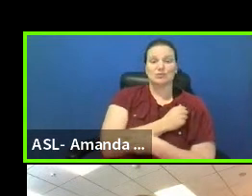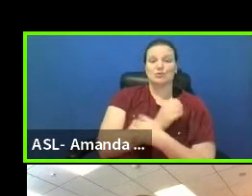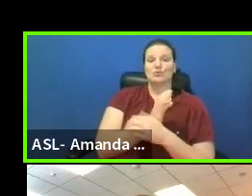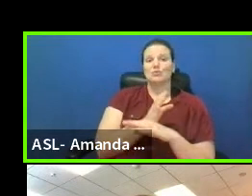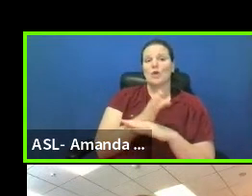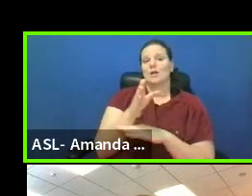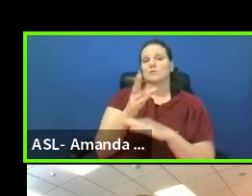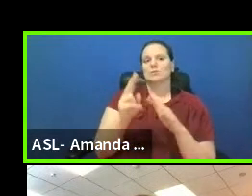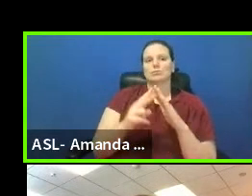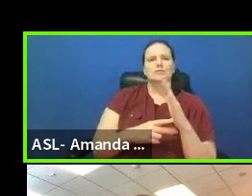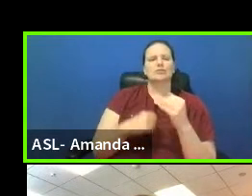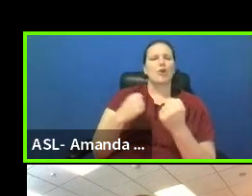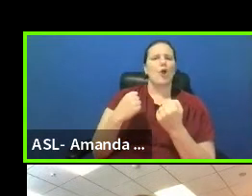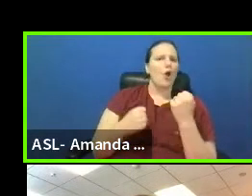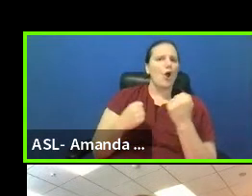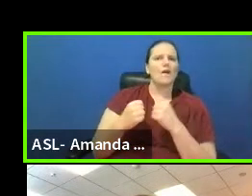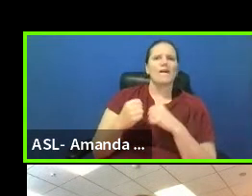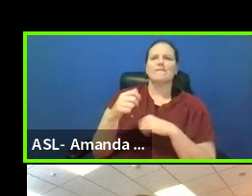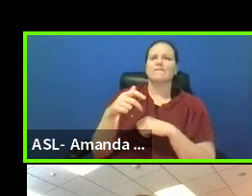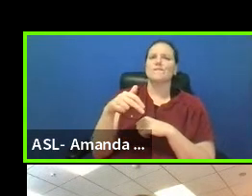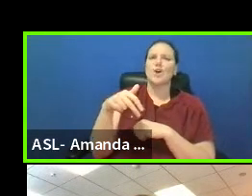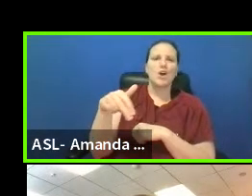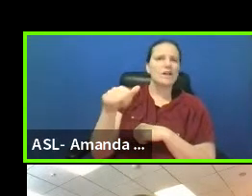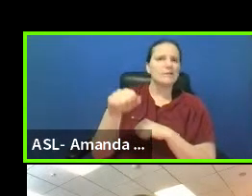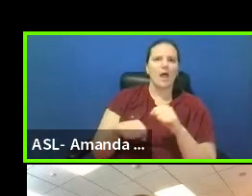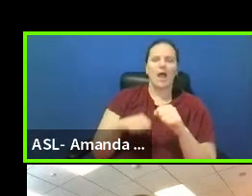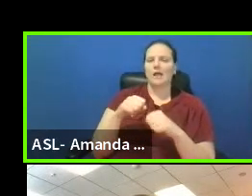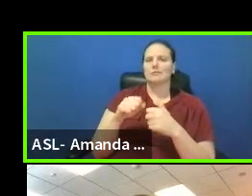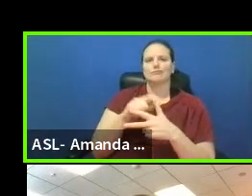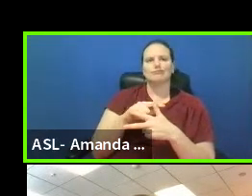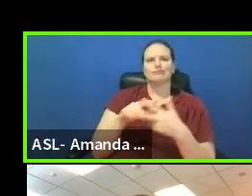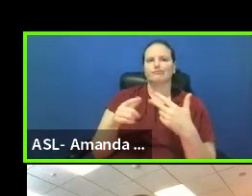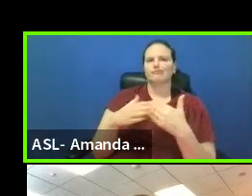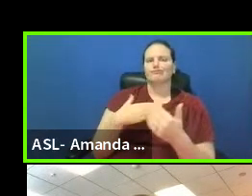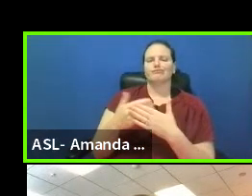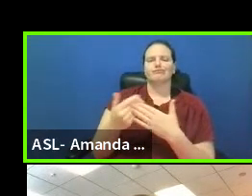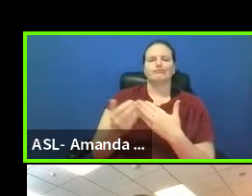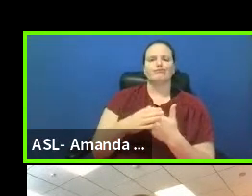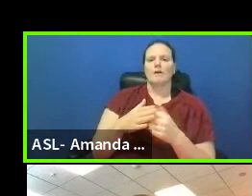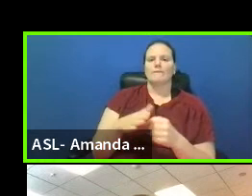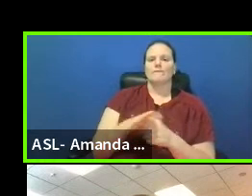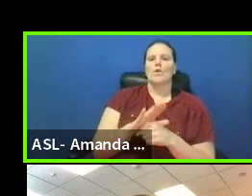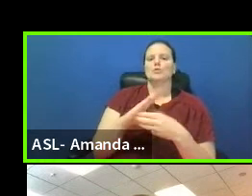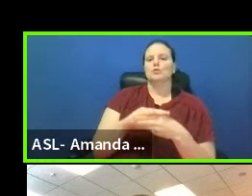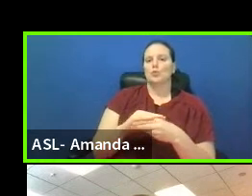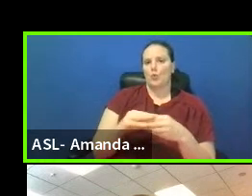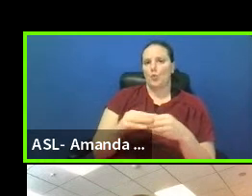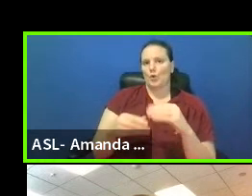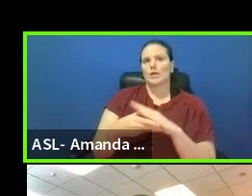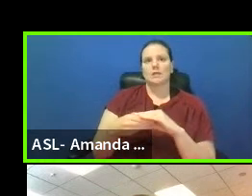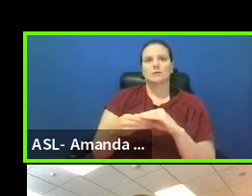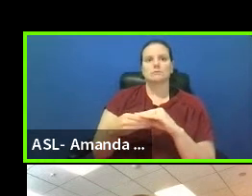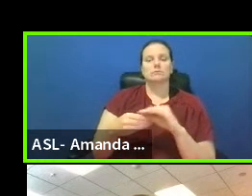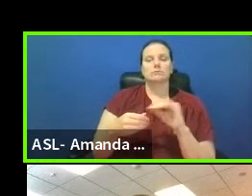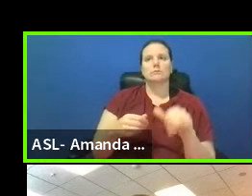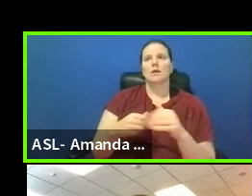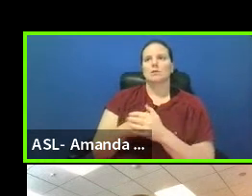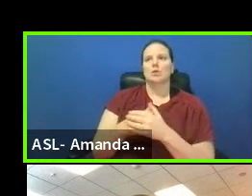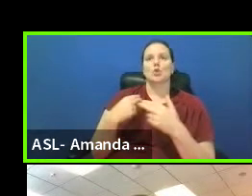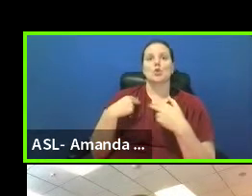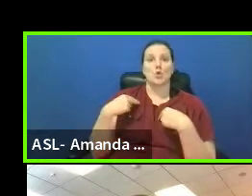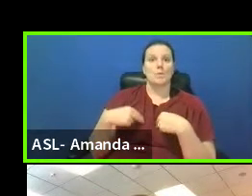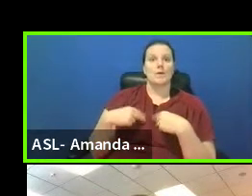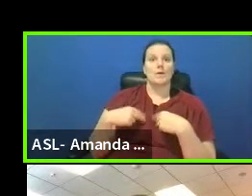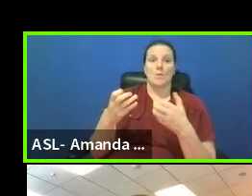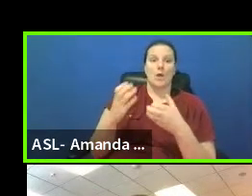the bridge, whether you're in the car, whether you're on foot, whether you're on a bike, that has a full story to it. And as humans, we